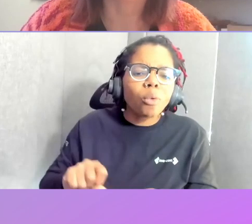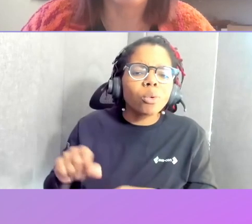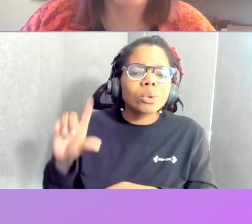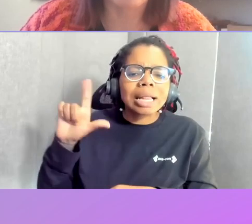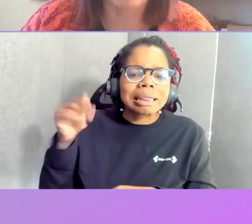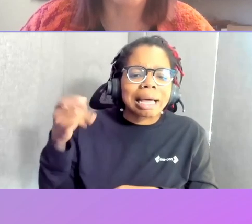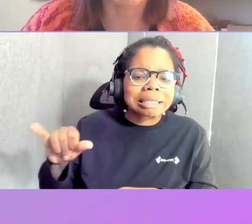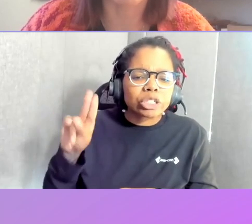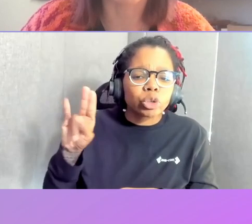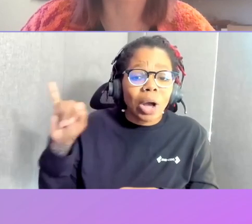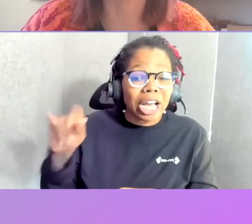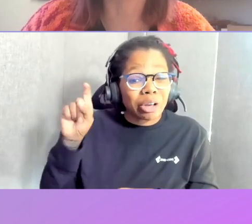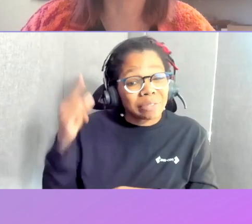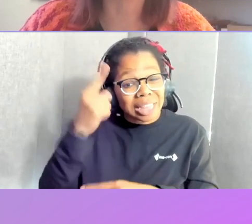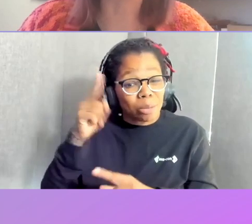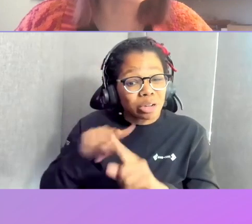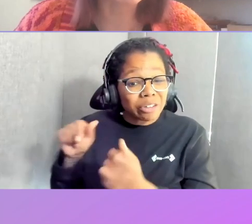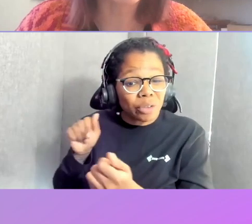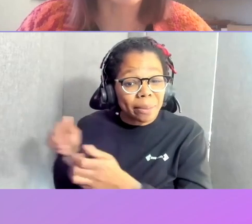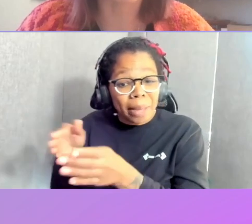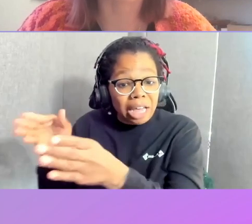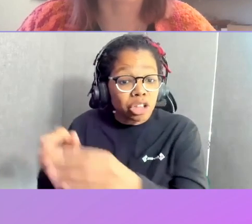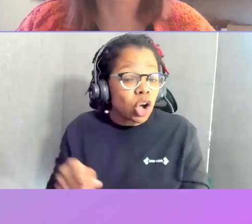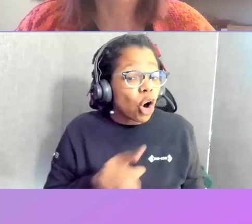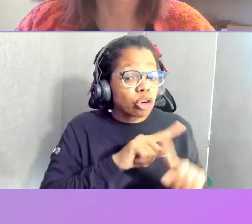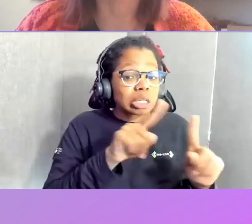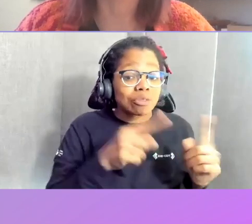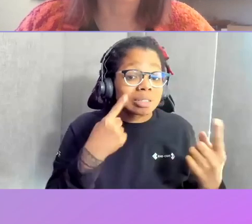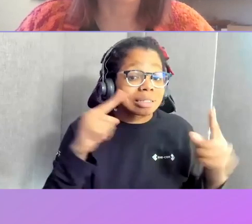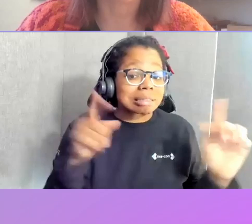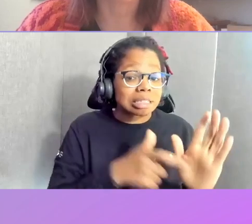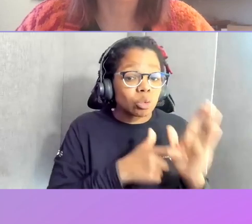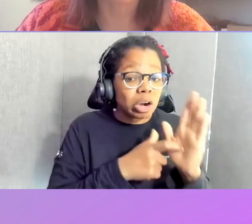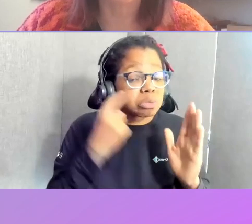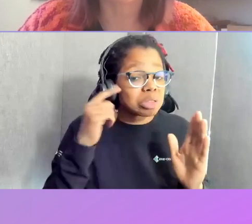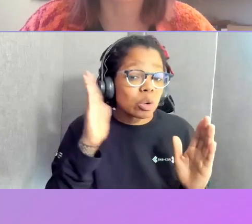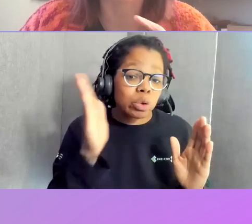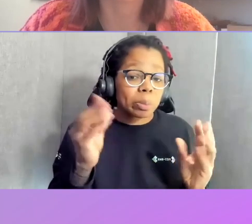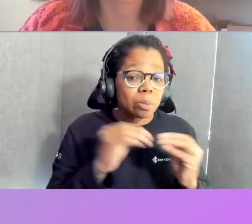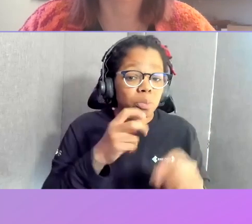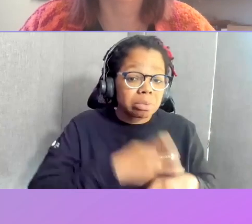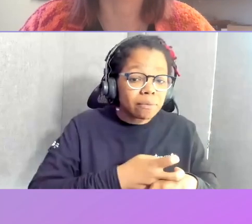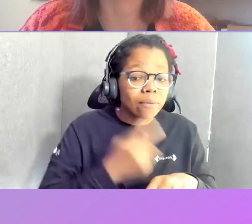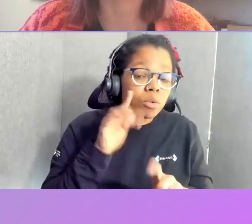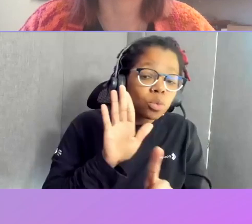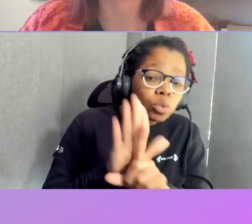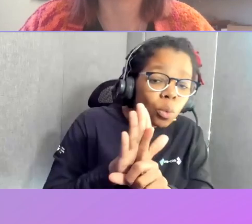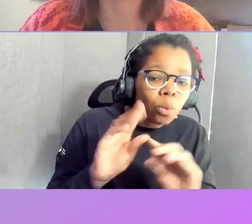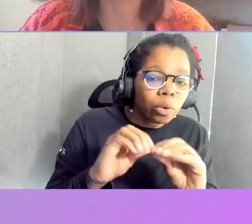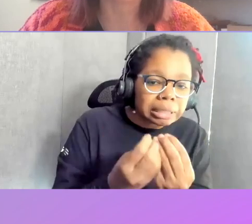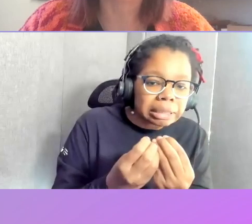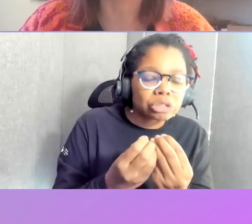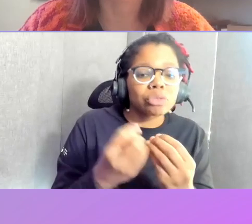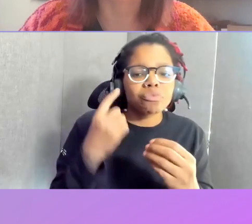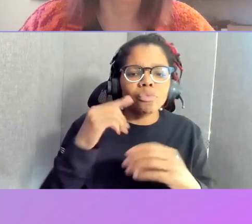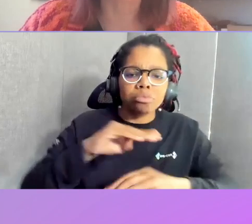consider a different path for? Are there specific success criteria that you feel like will be more difficult for your organization to be